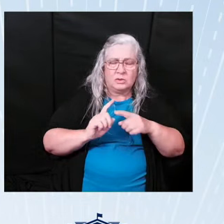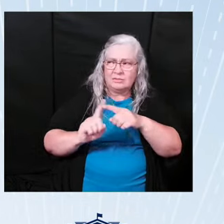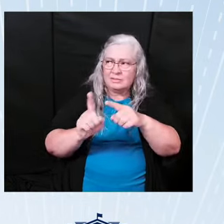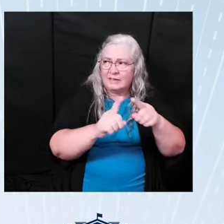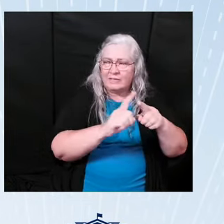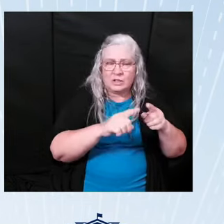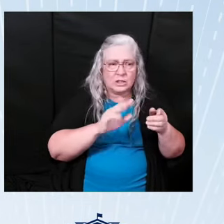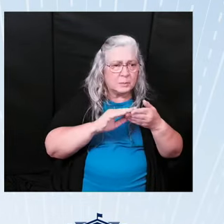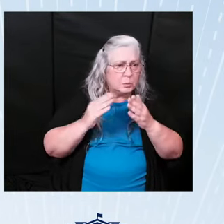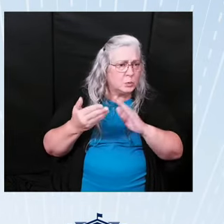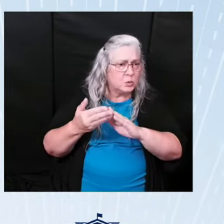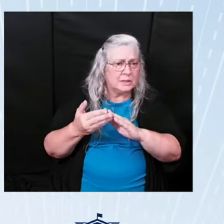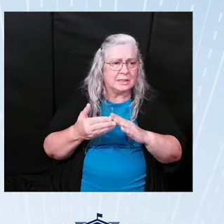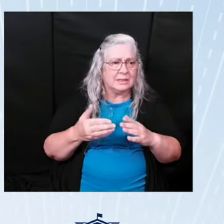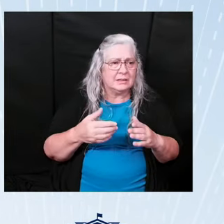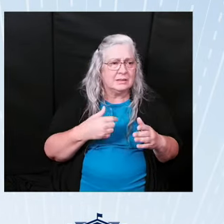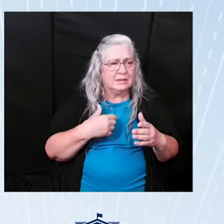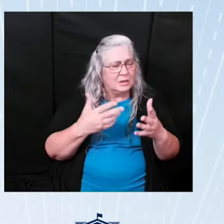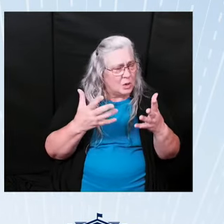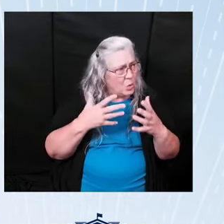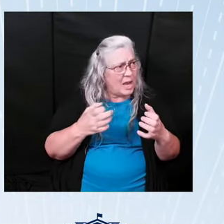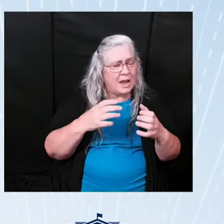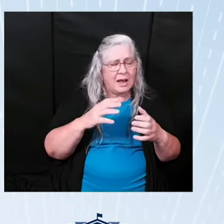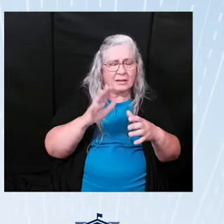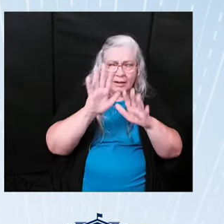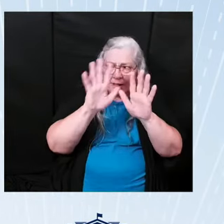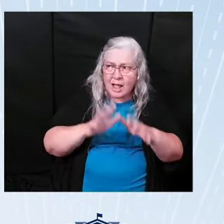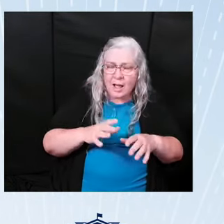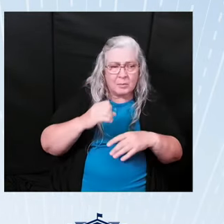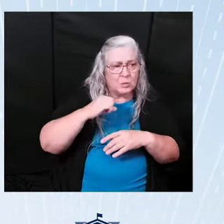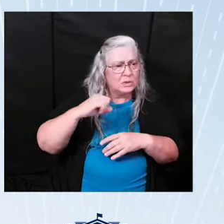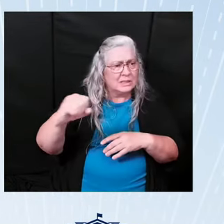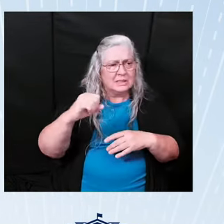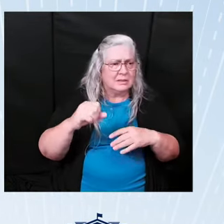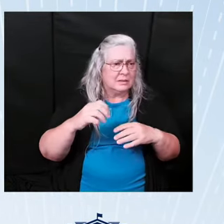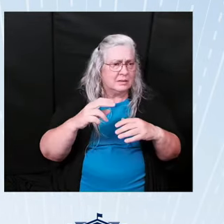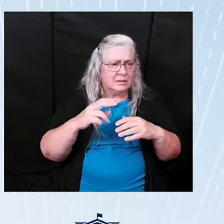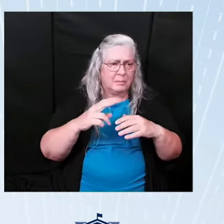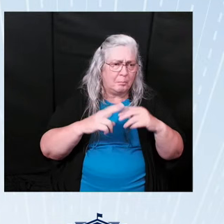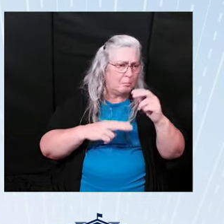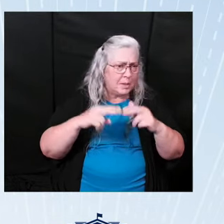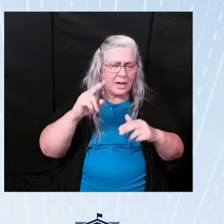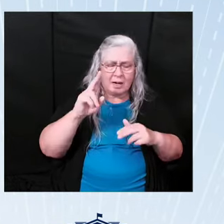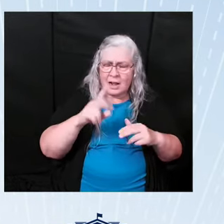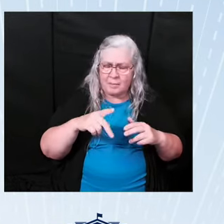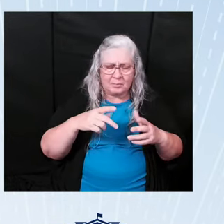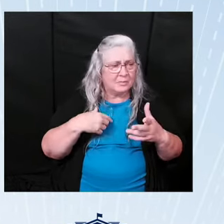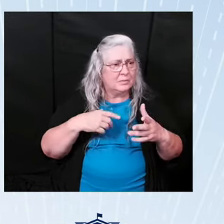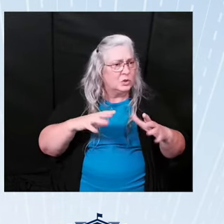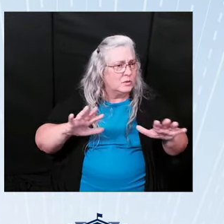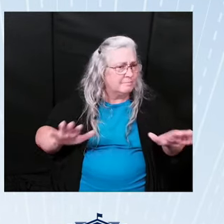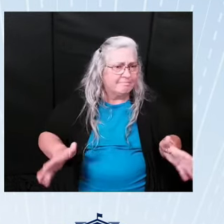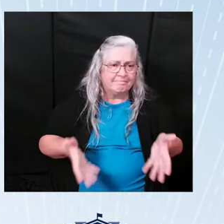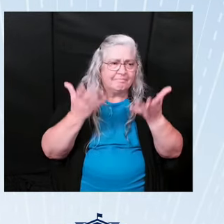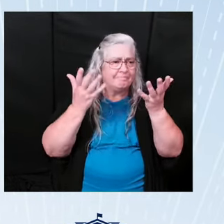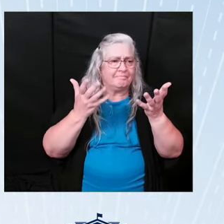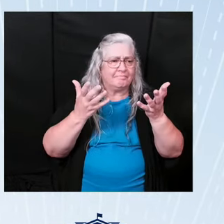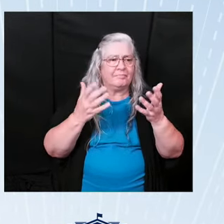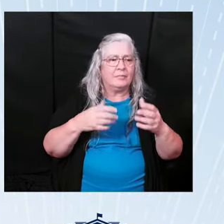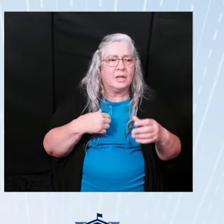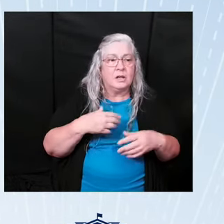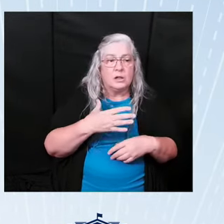you, but we did commit to spending the majority of the summit hearing from you. For those of you who are tuned in on the live